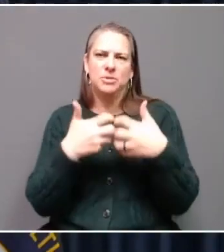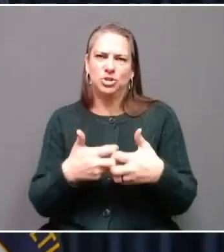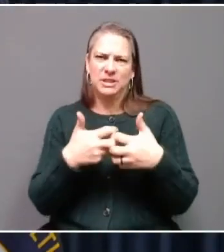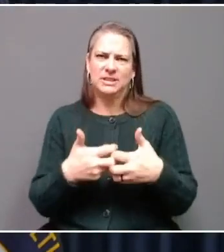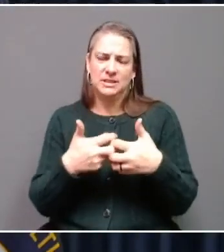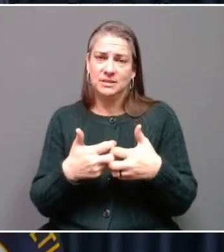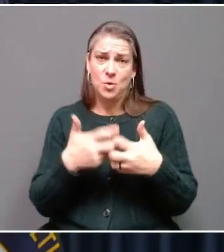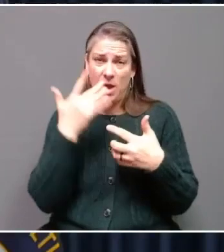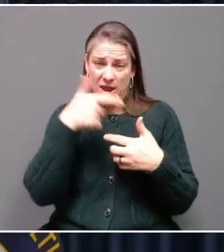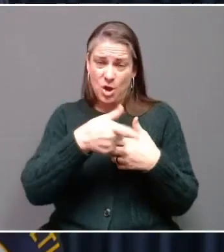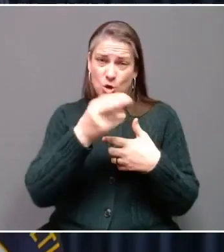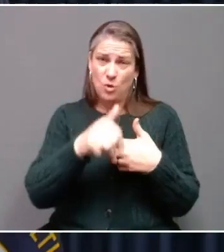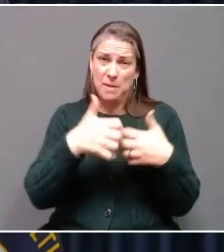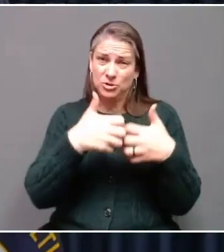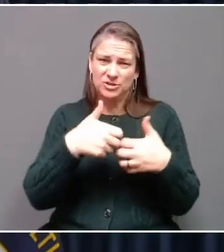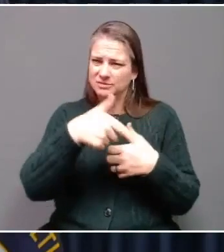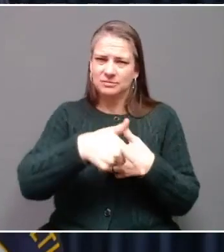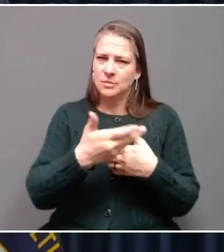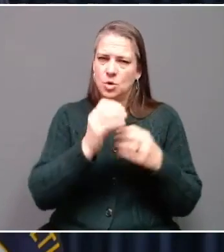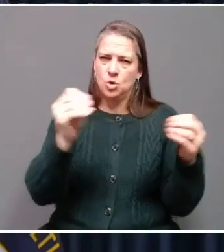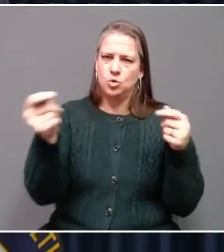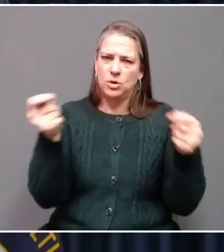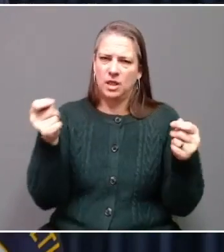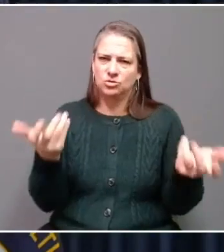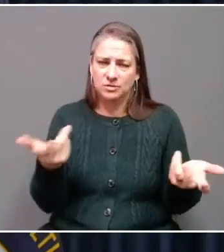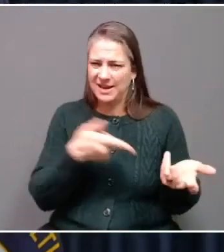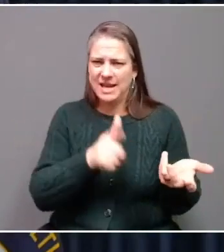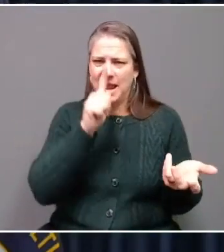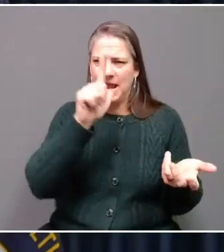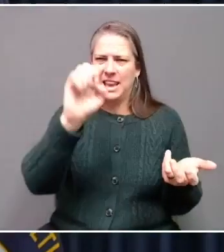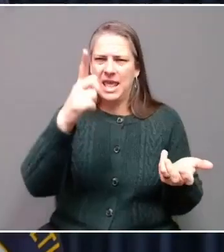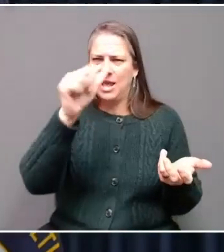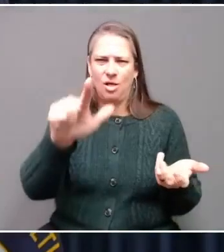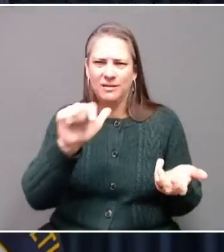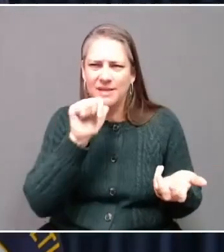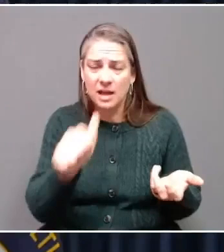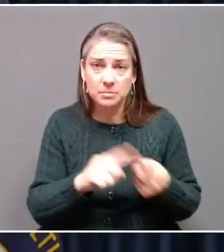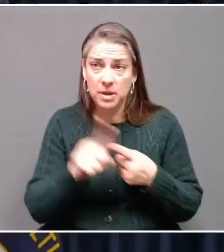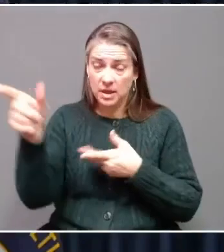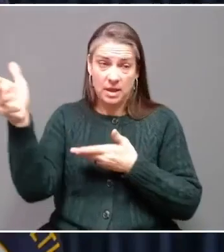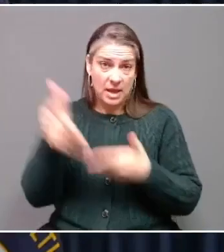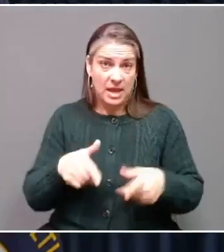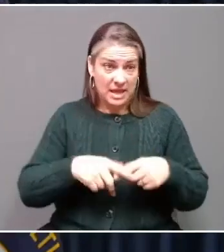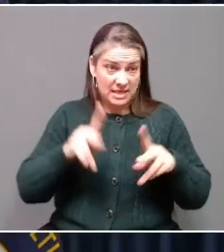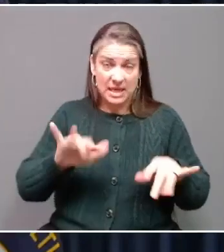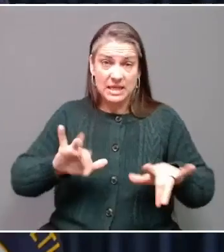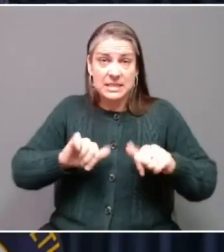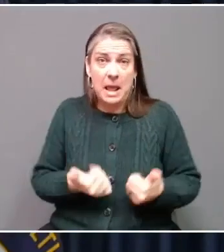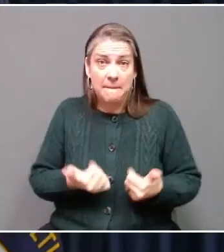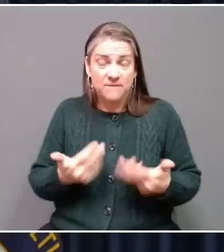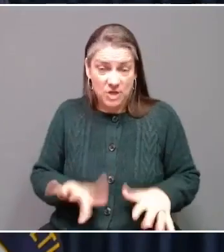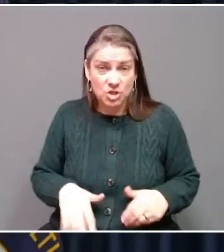unregulated. I don't believe that they were legal, yet they came into Kentucky and just set up. And we're taking dollars